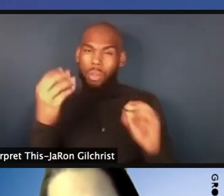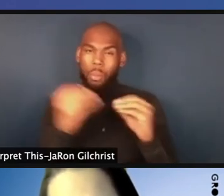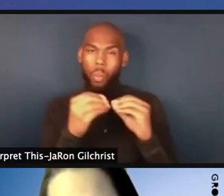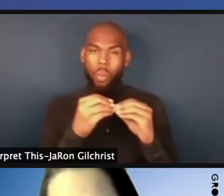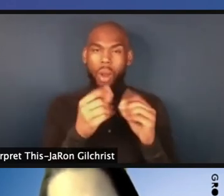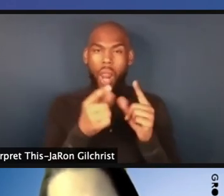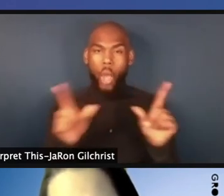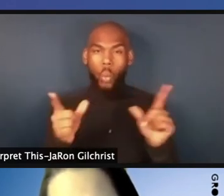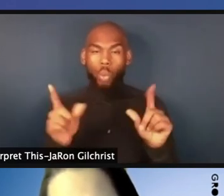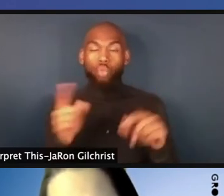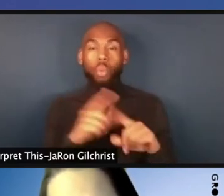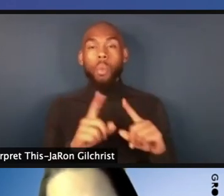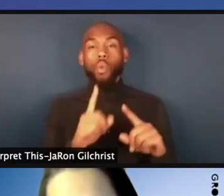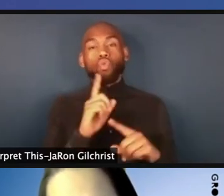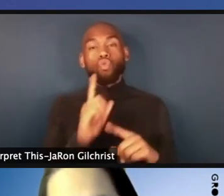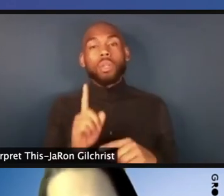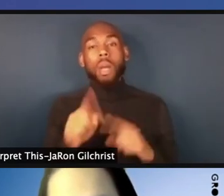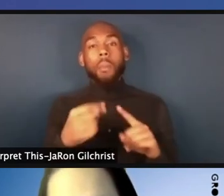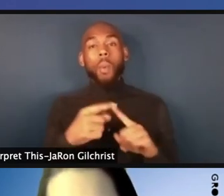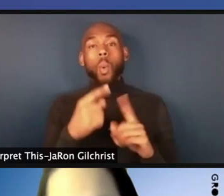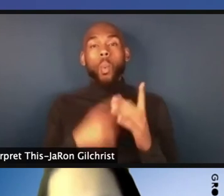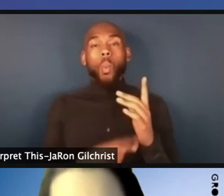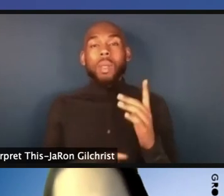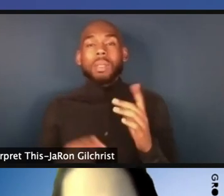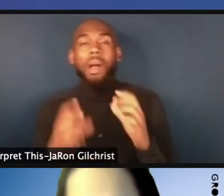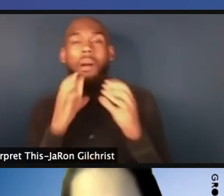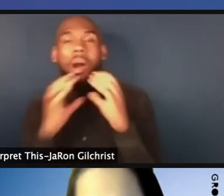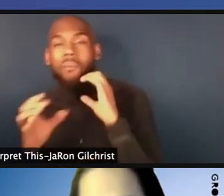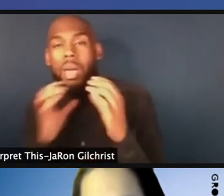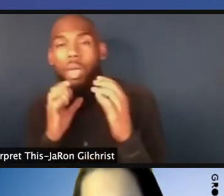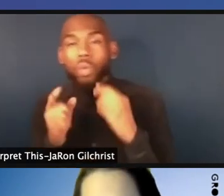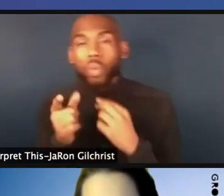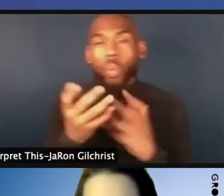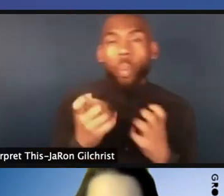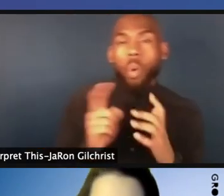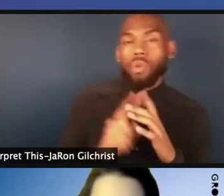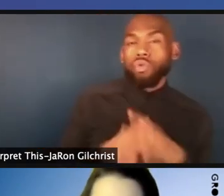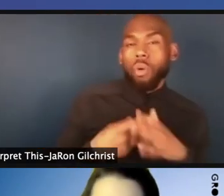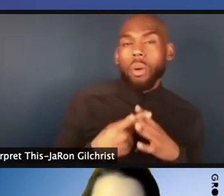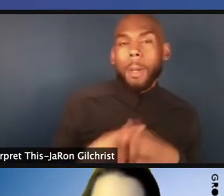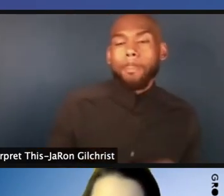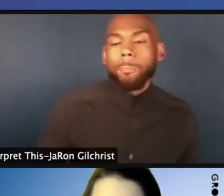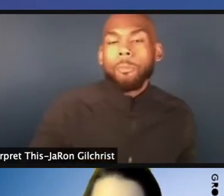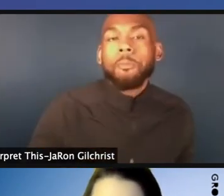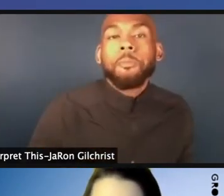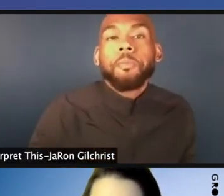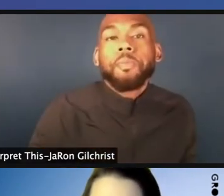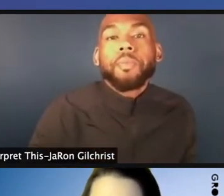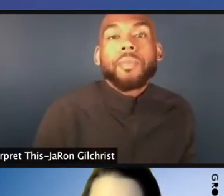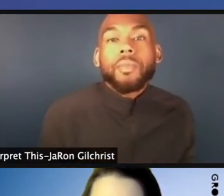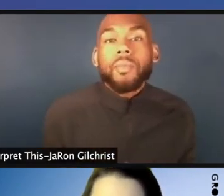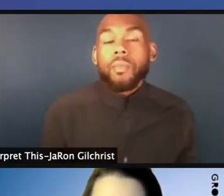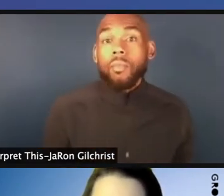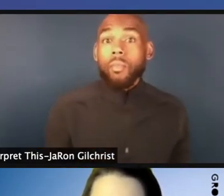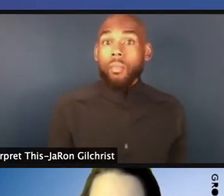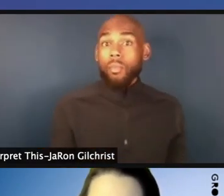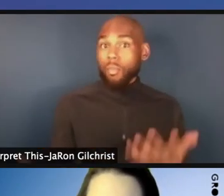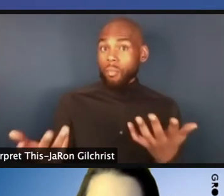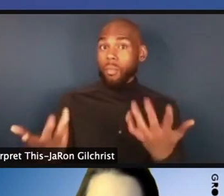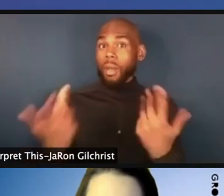it really is about what is the conversation you want to tee up, and what, you know, and make it a conversation,